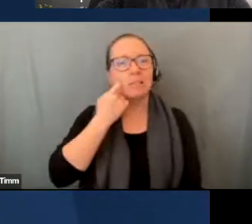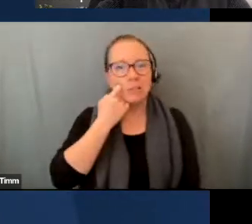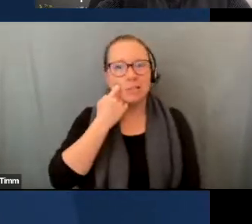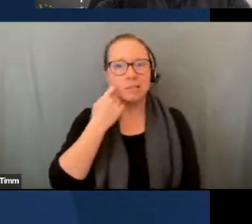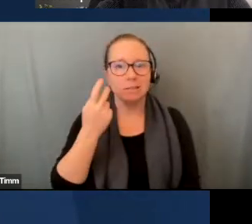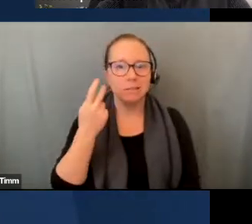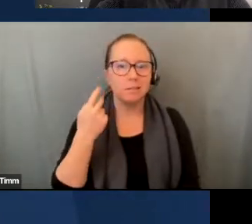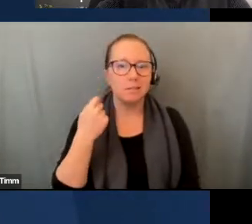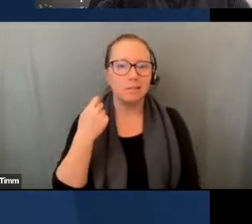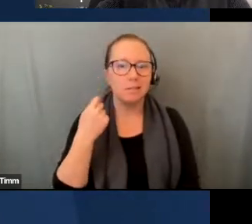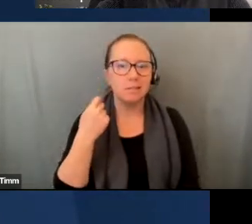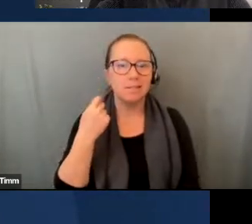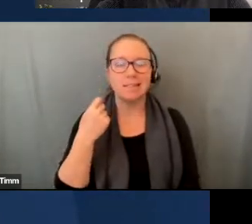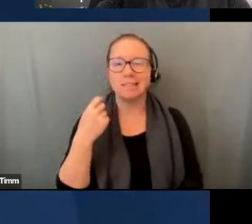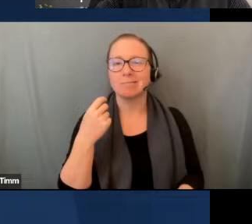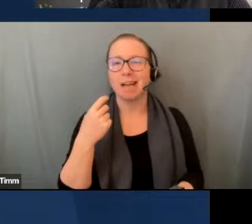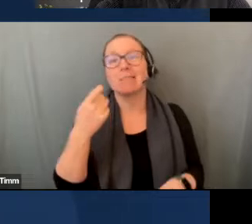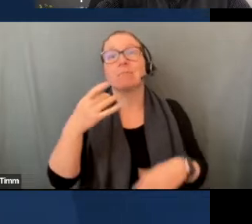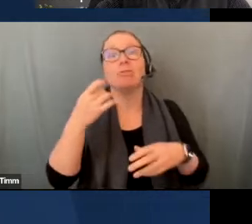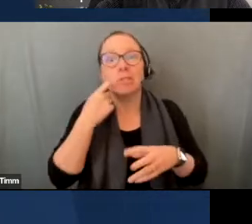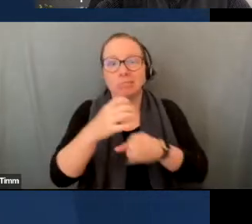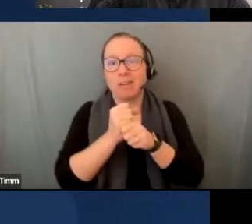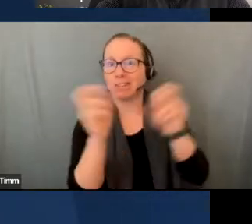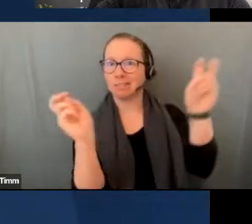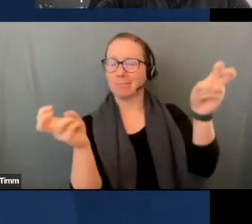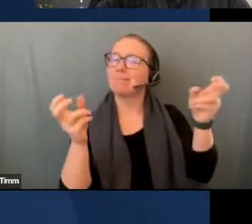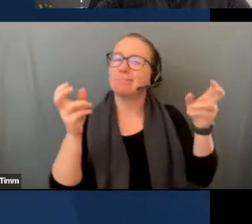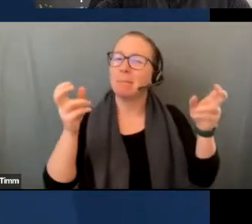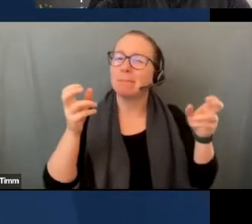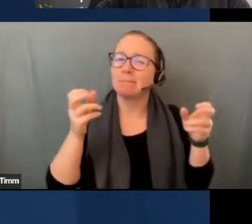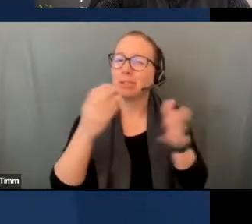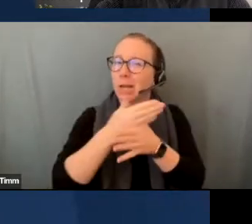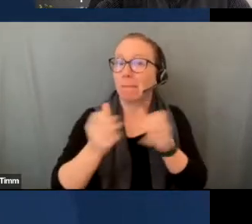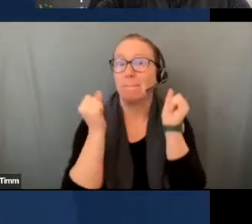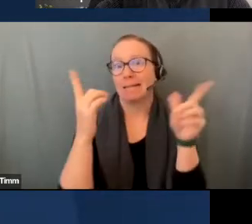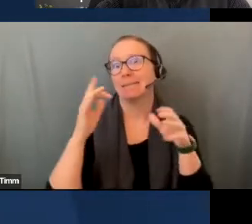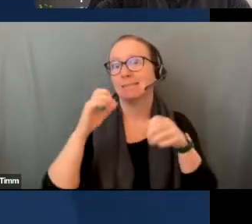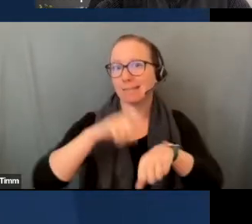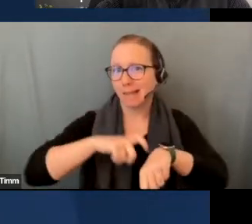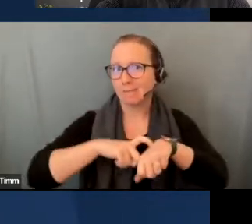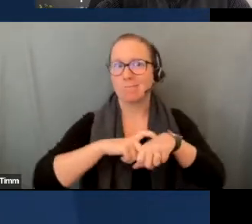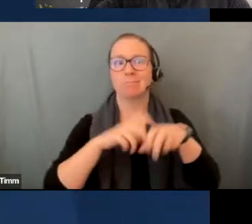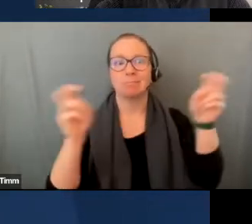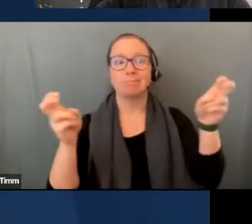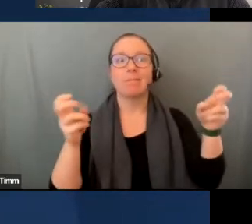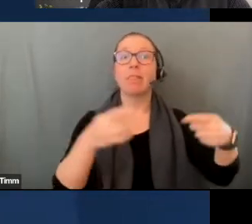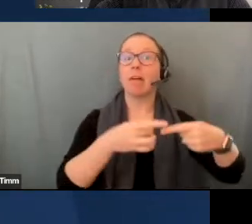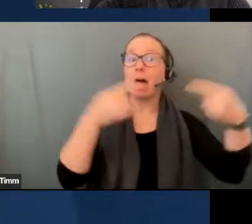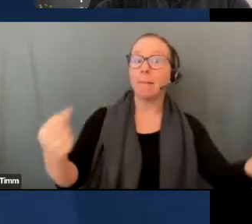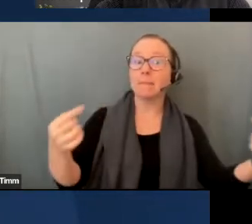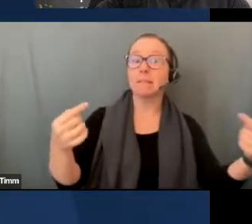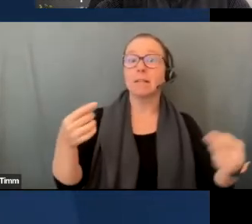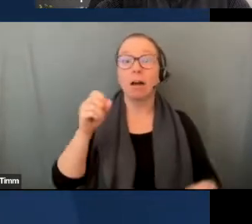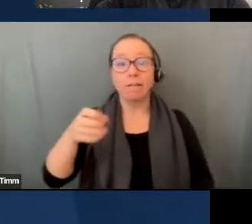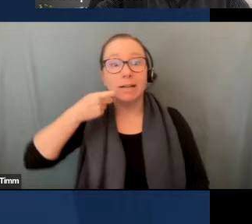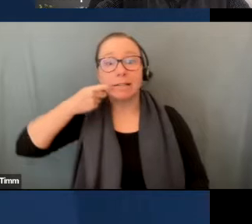been almost shared and reshared in many different settings, that the opposite of